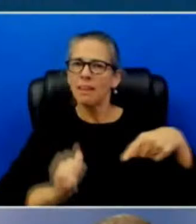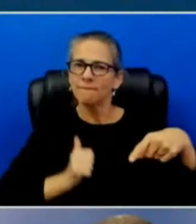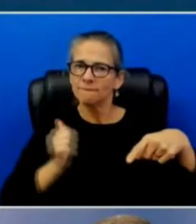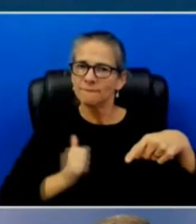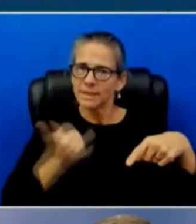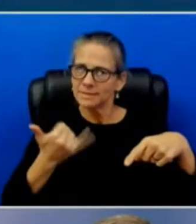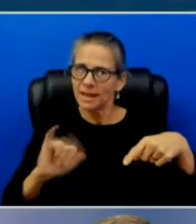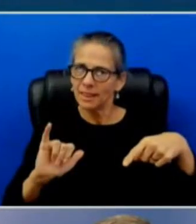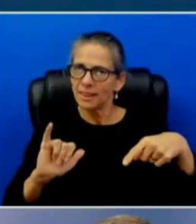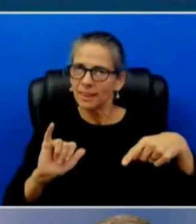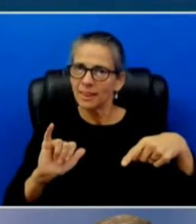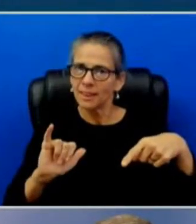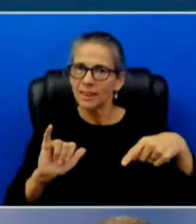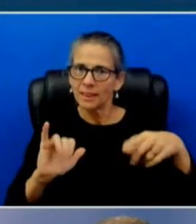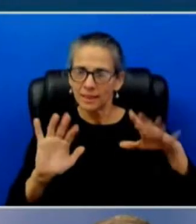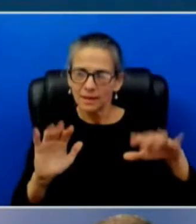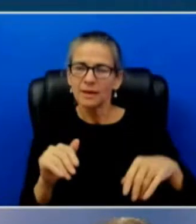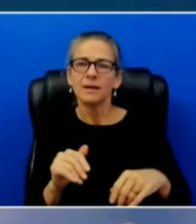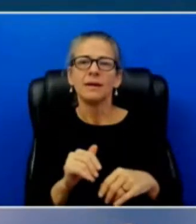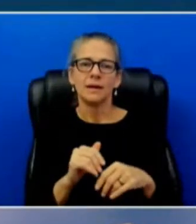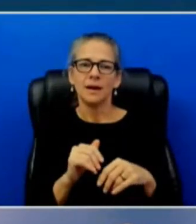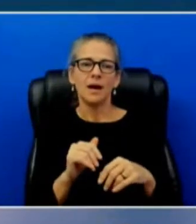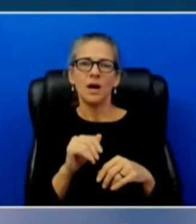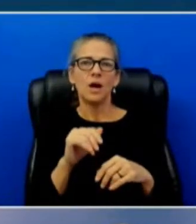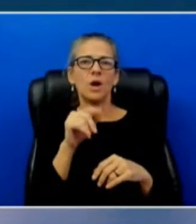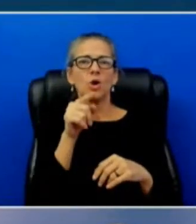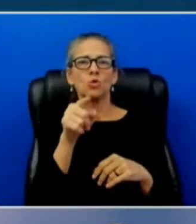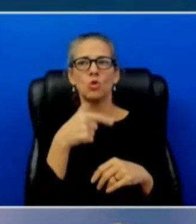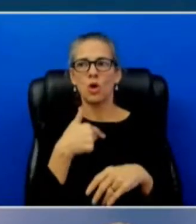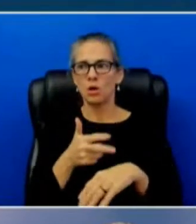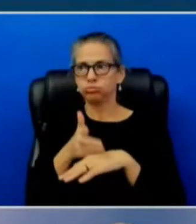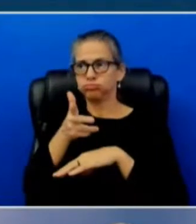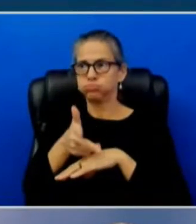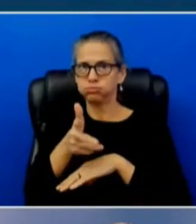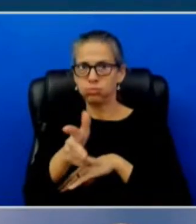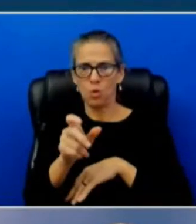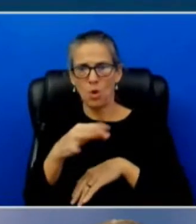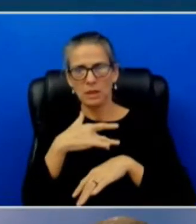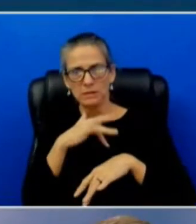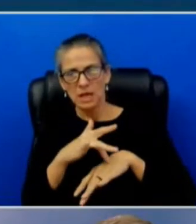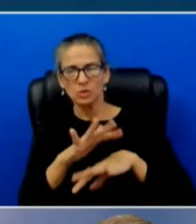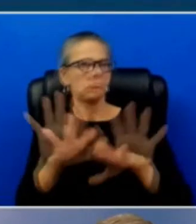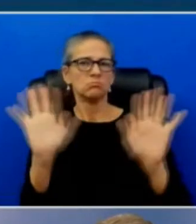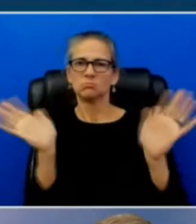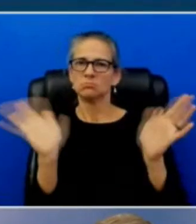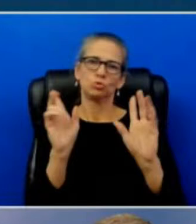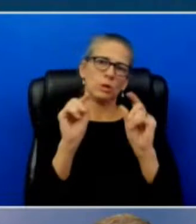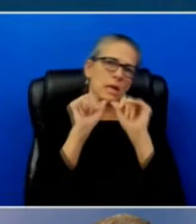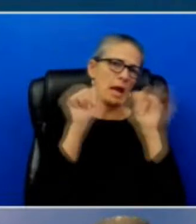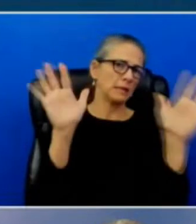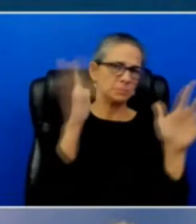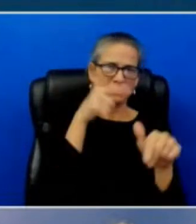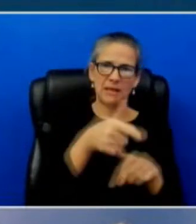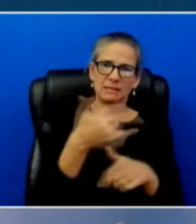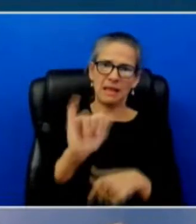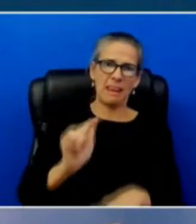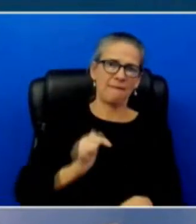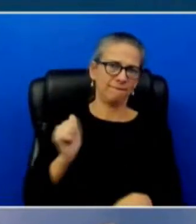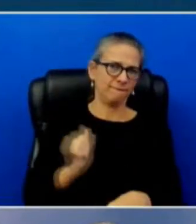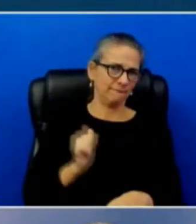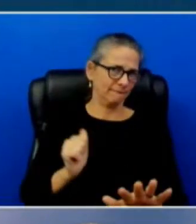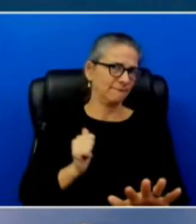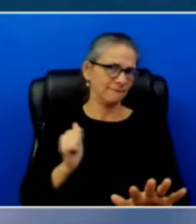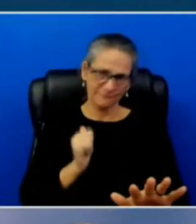do will not protect you from them, regardless of how you try to move them. So please make sure you